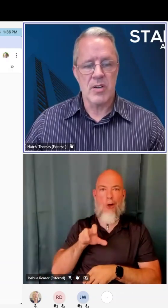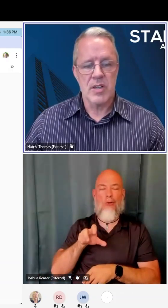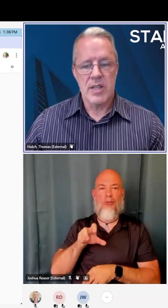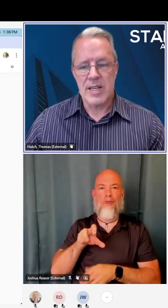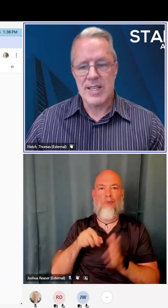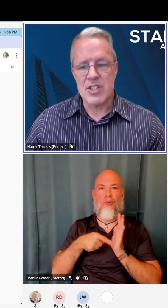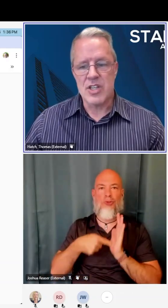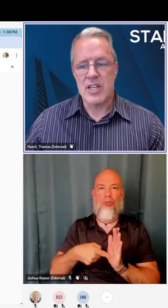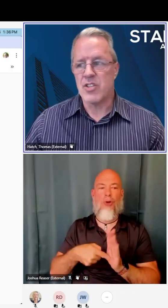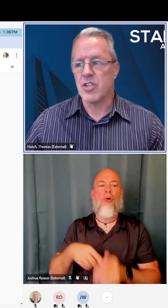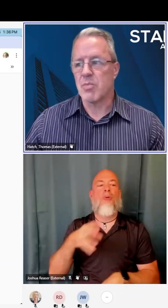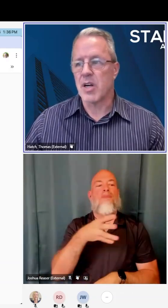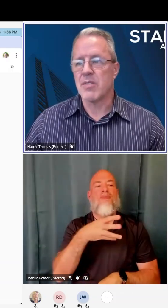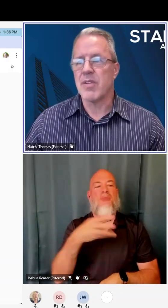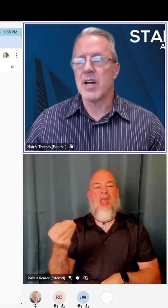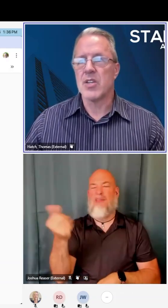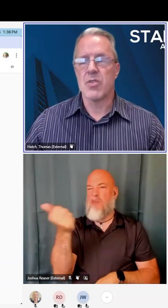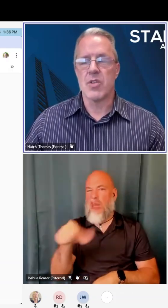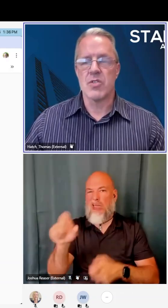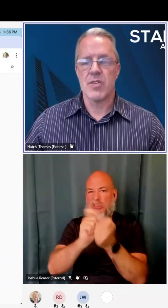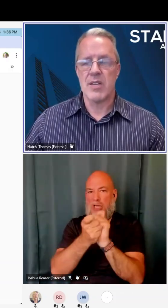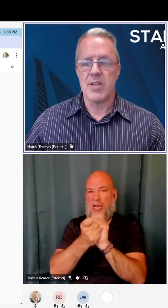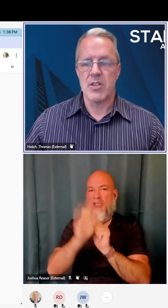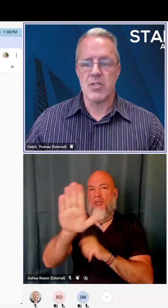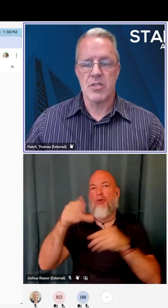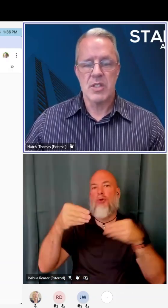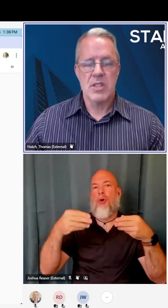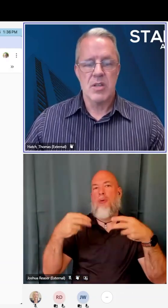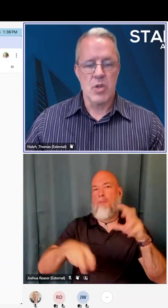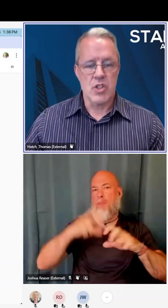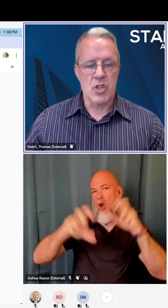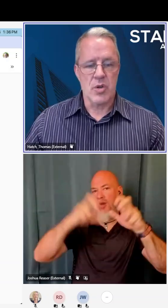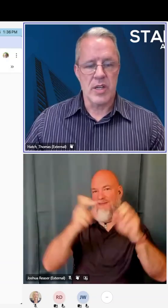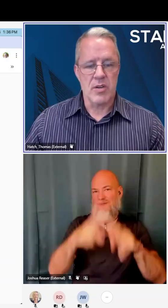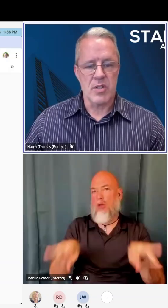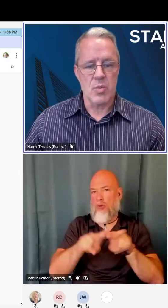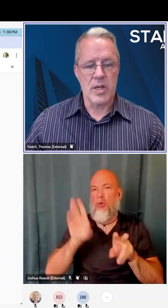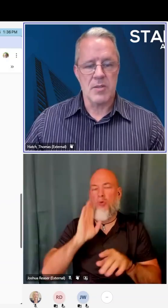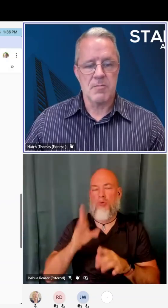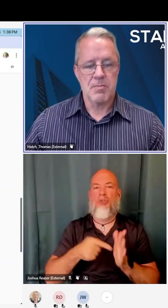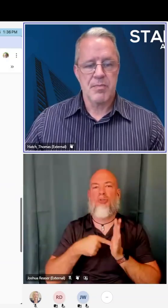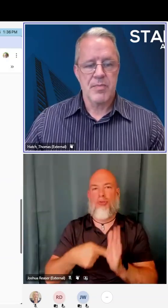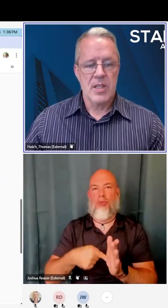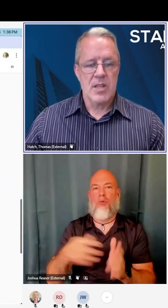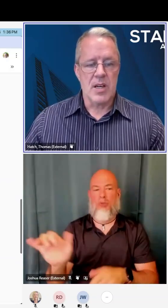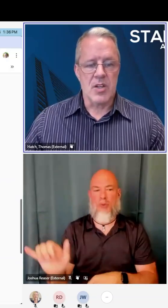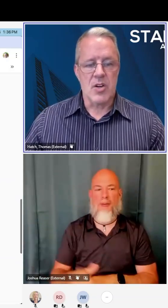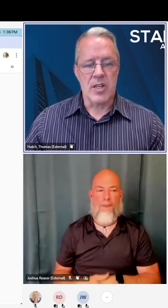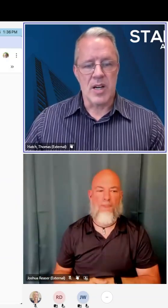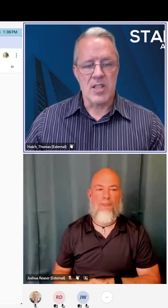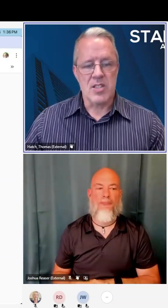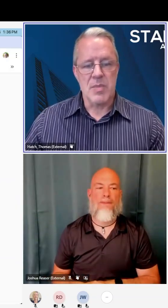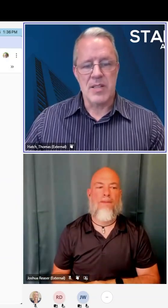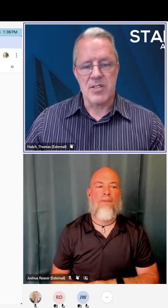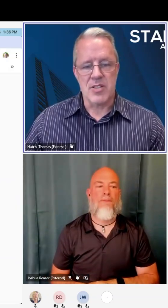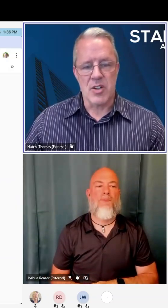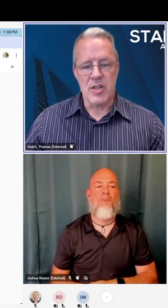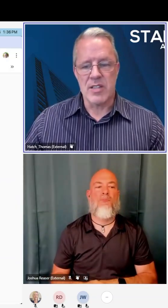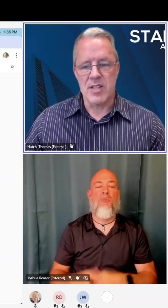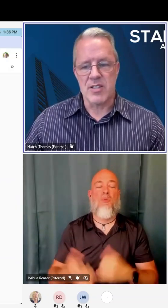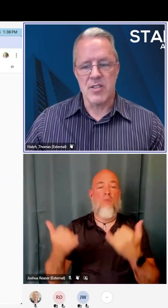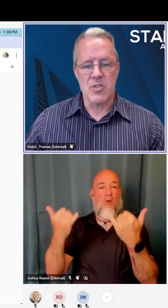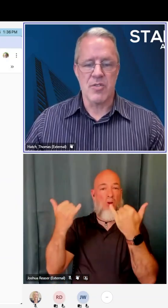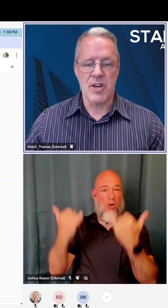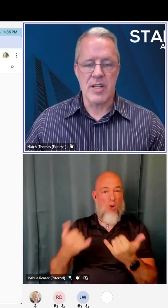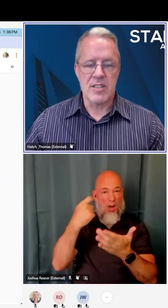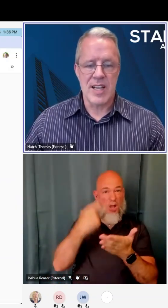show here, and any change in your market value for those 5 years would show here as well. Current cost basis and